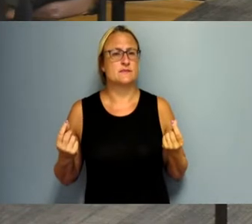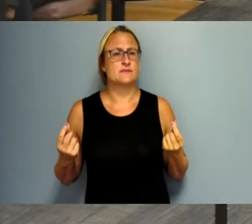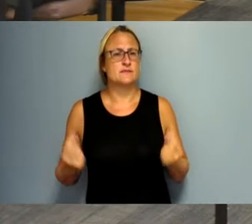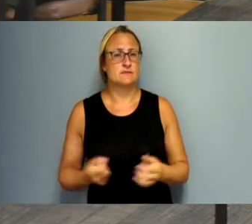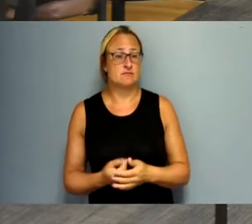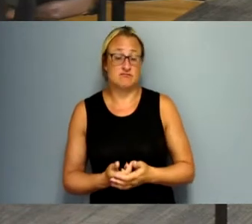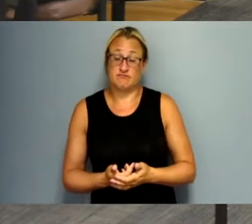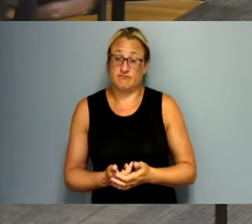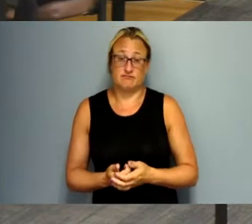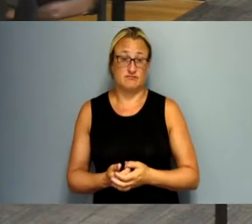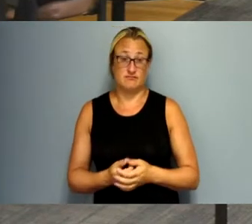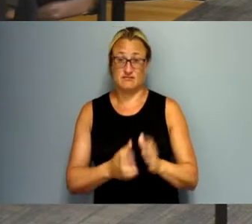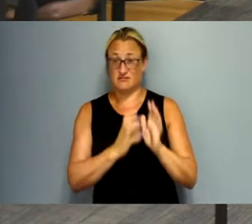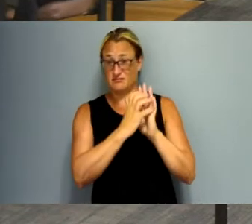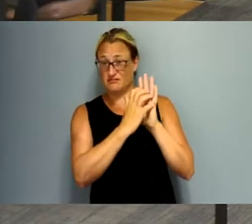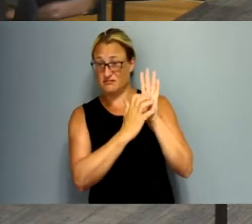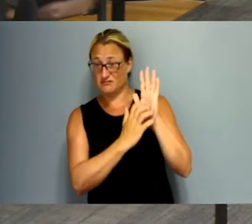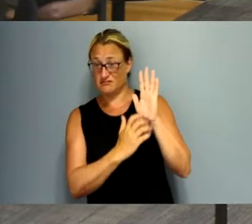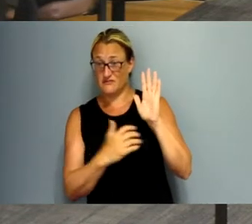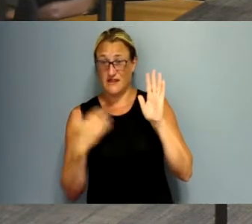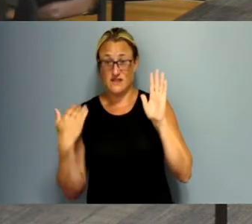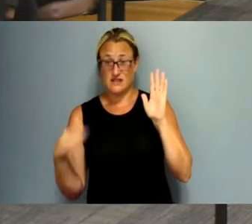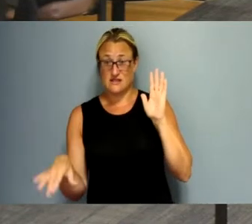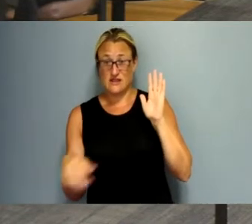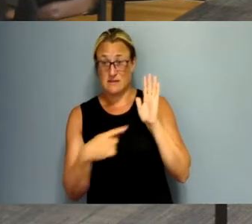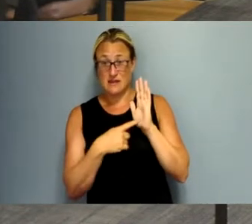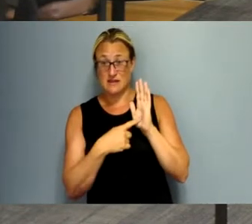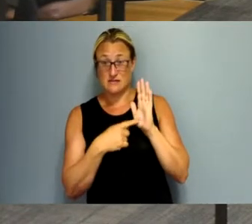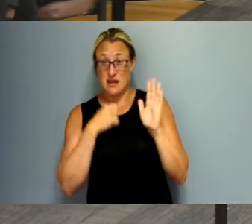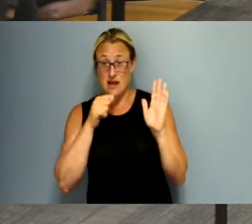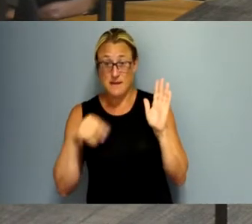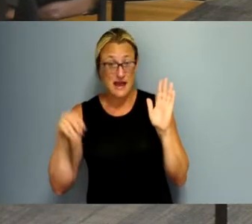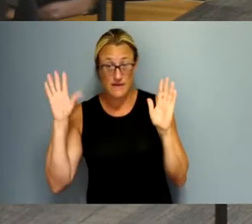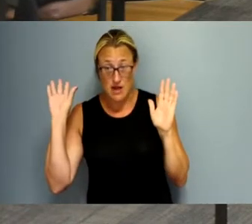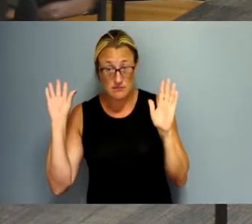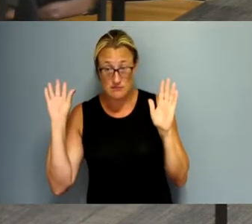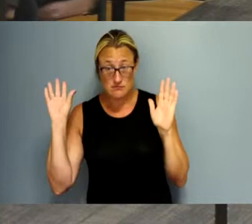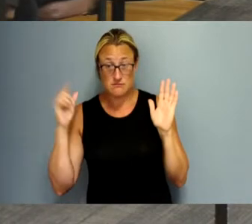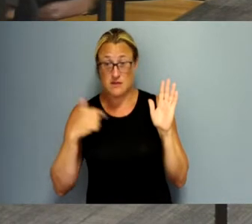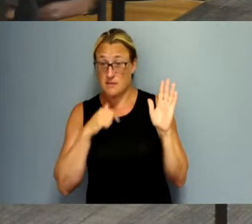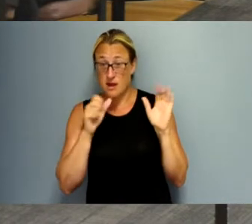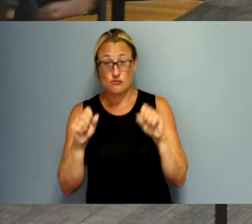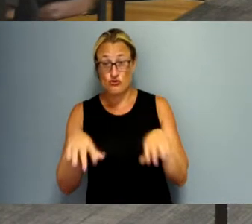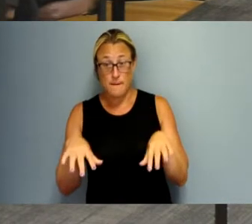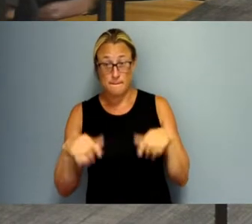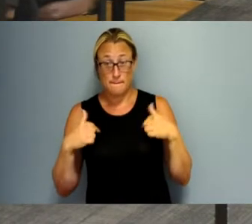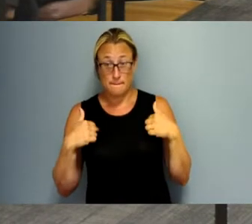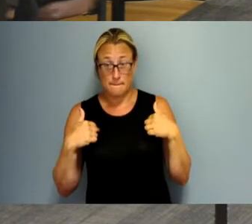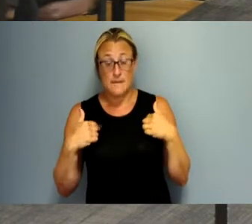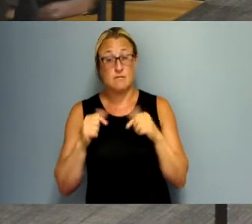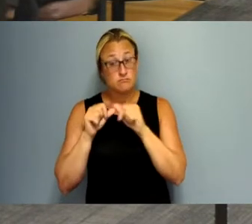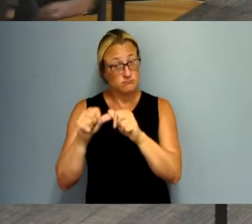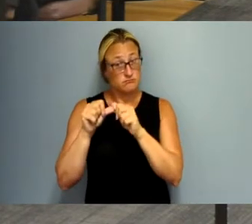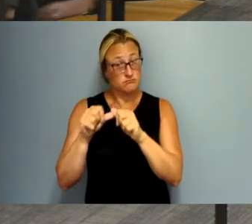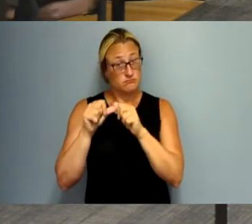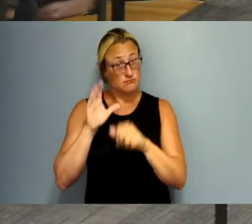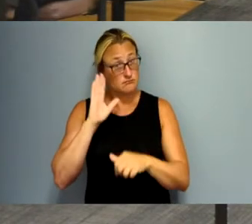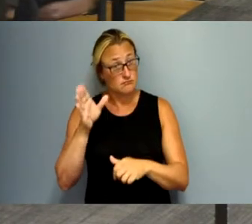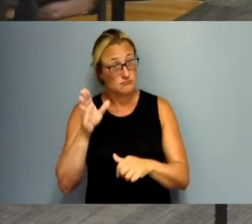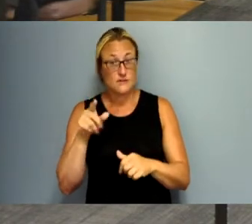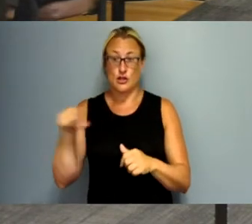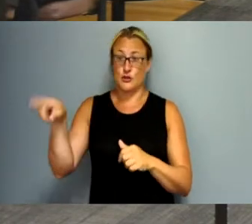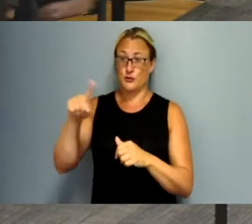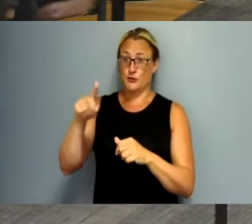I mean, I've got tons of emails already. I'm not giving up. I'm not going away. You guys are using county